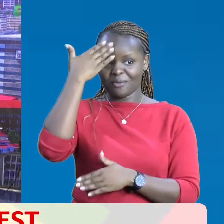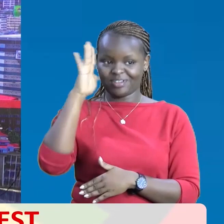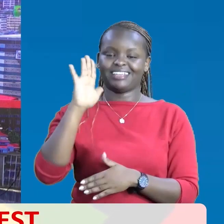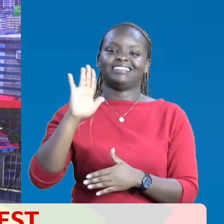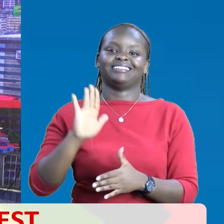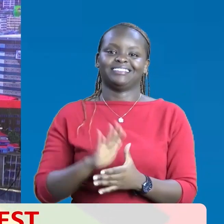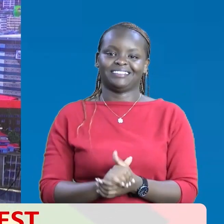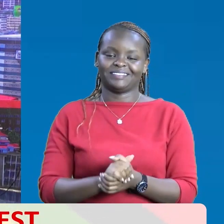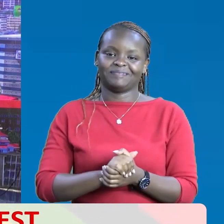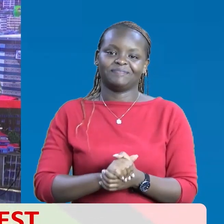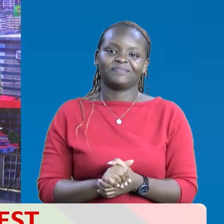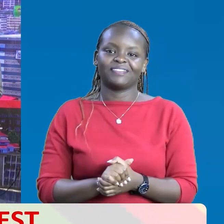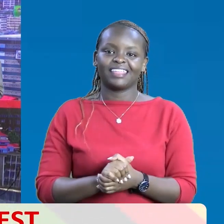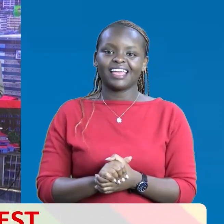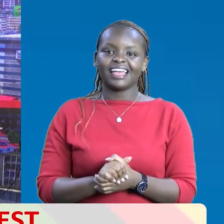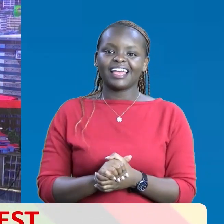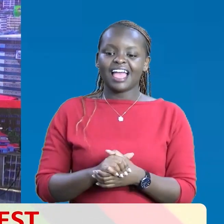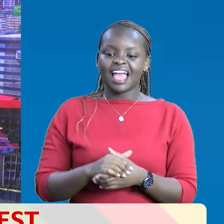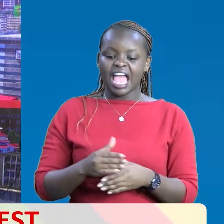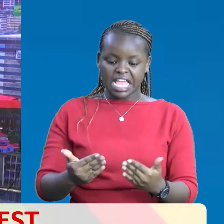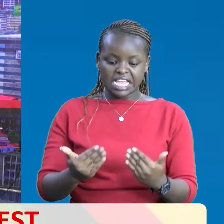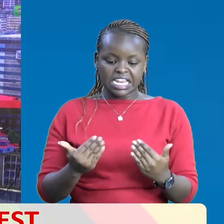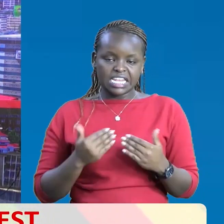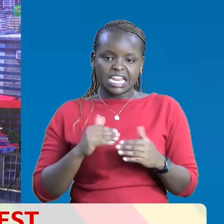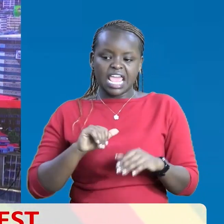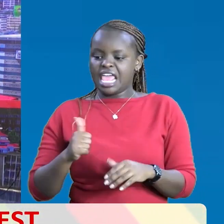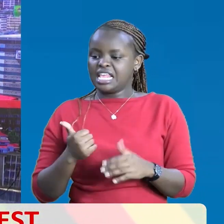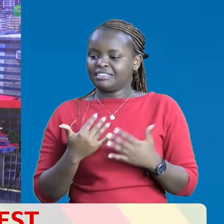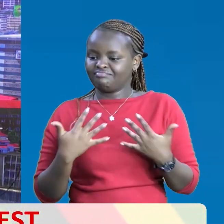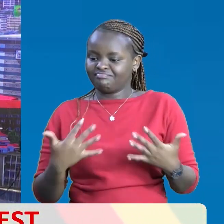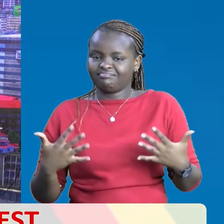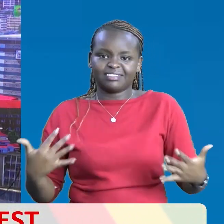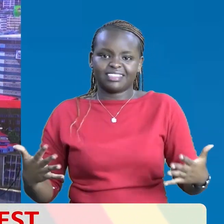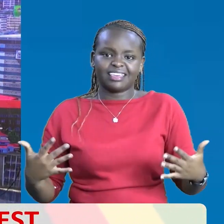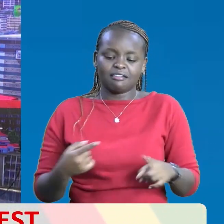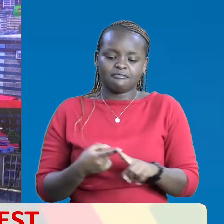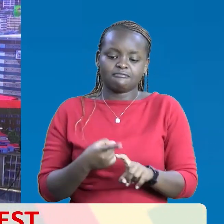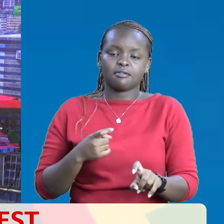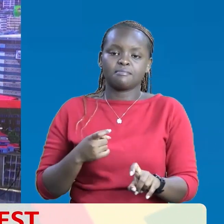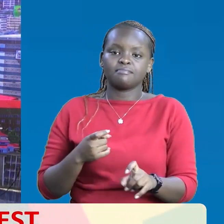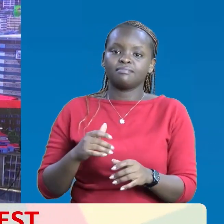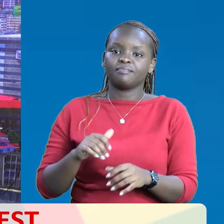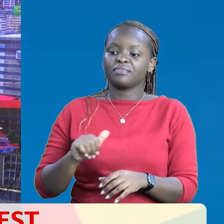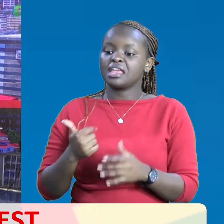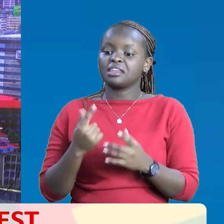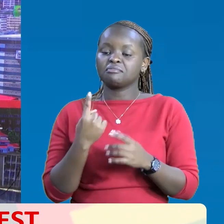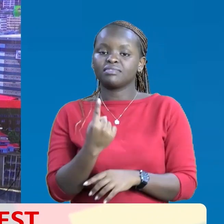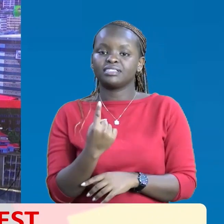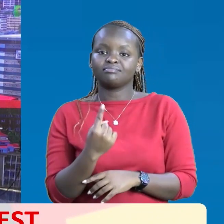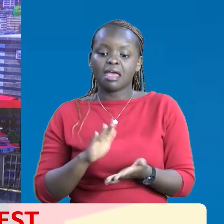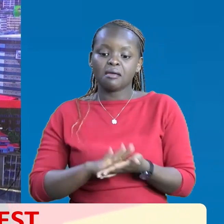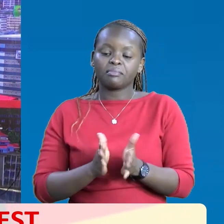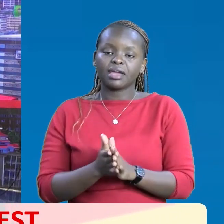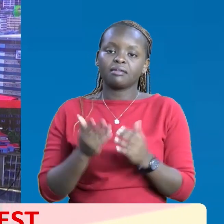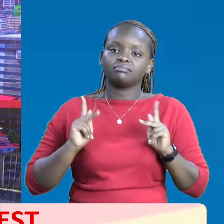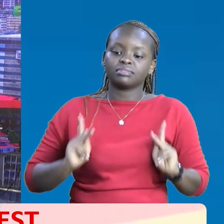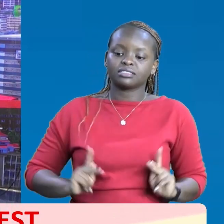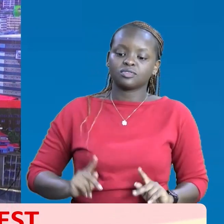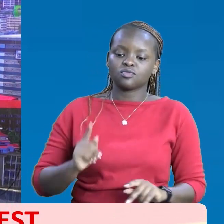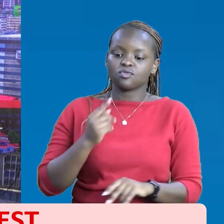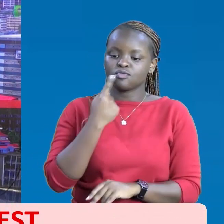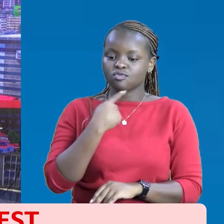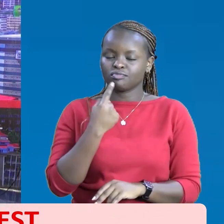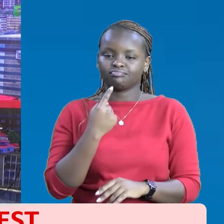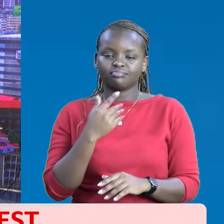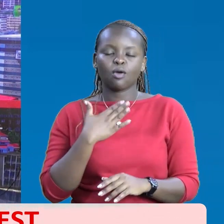self-awareness. Yenye you don't need anything from anyone. Don't need any validation. Now you're becoming the person you want to be. Unaona? Uko tu sawa,